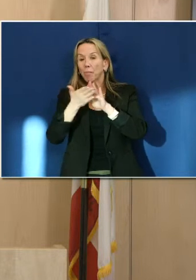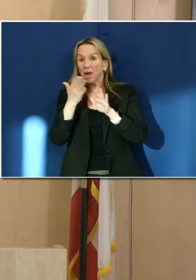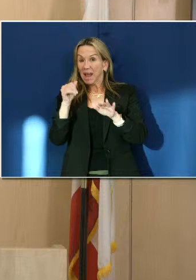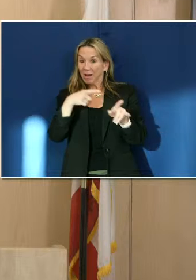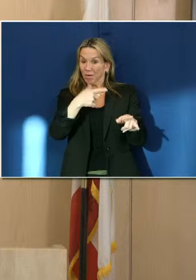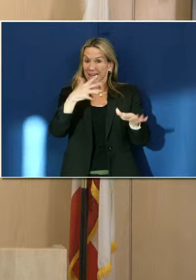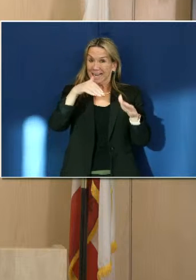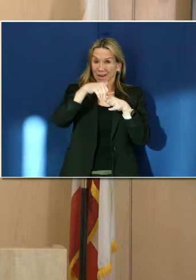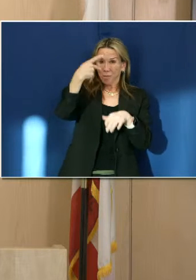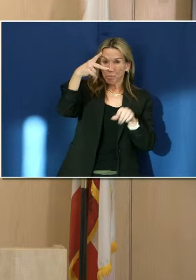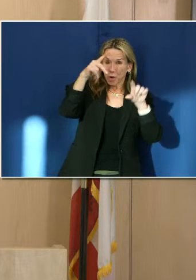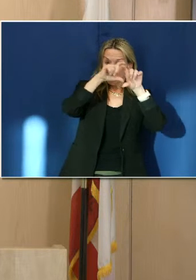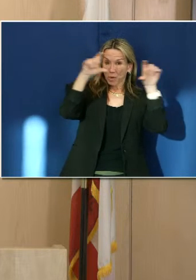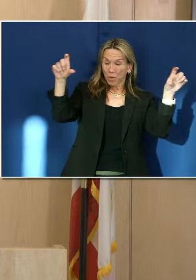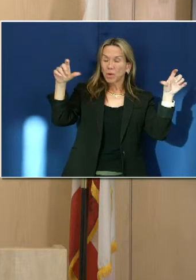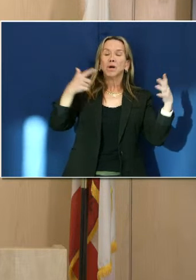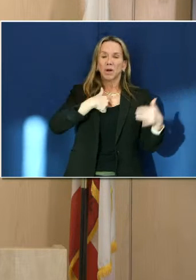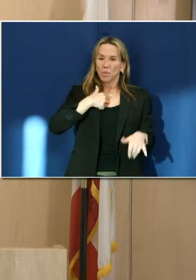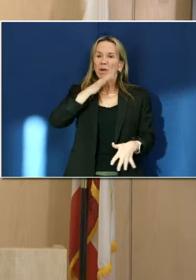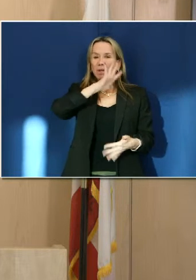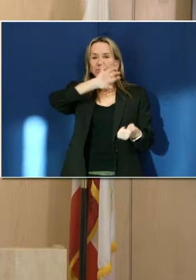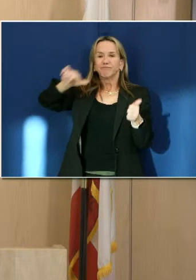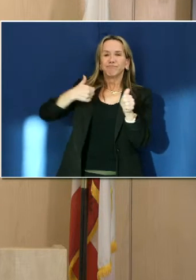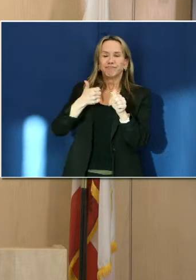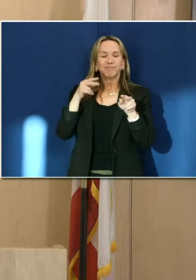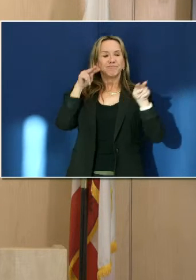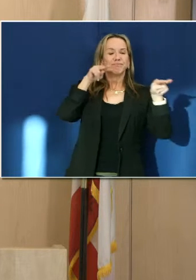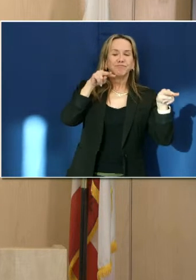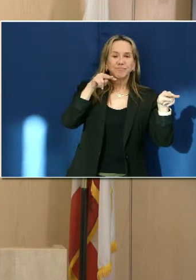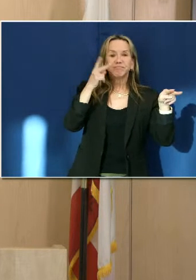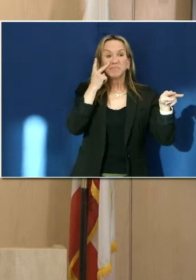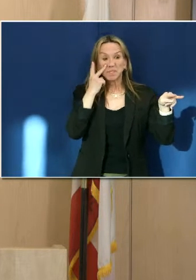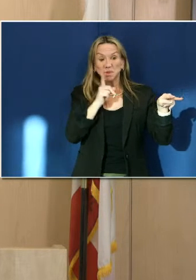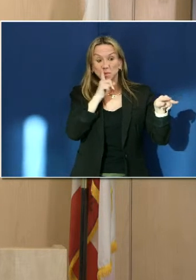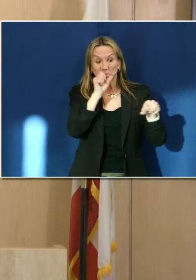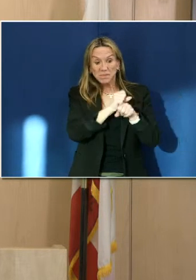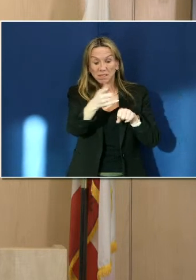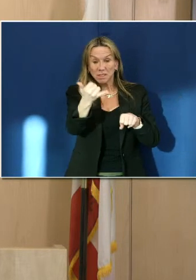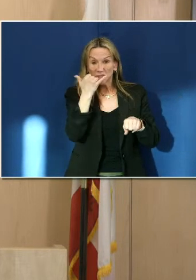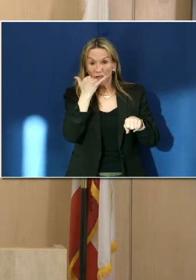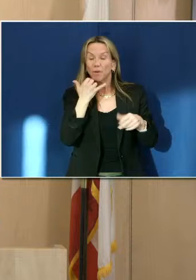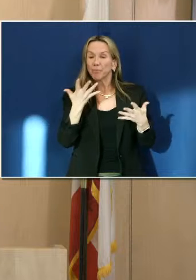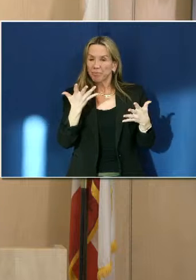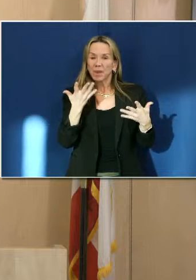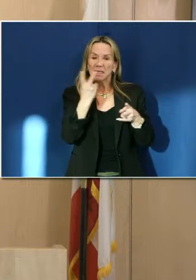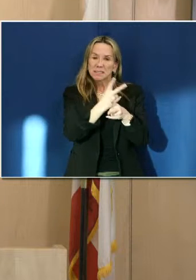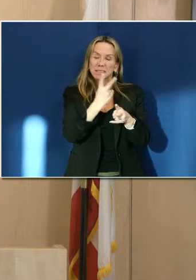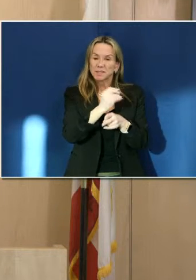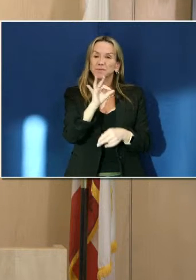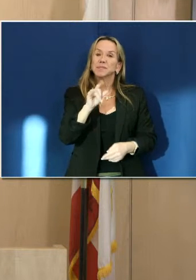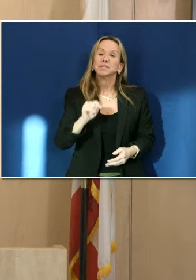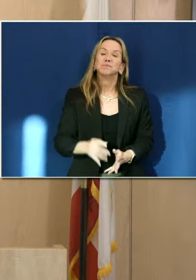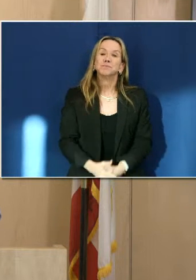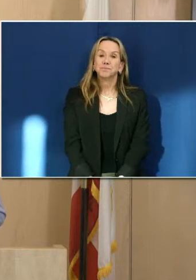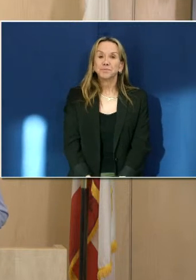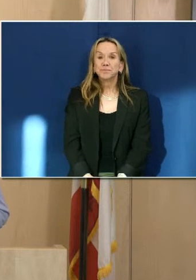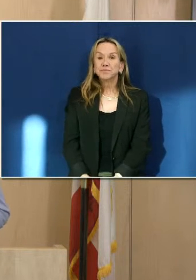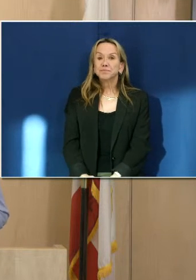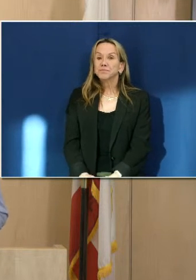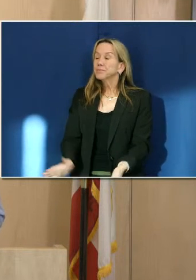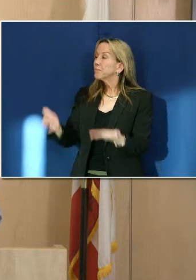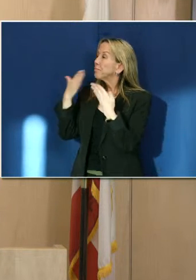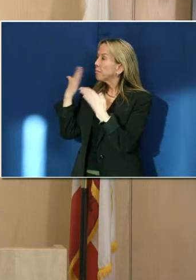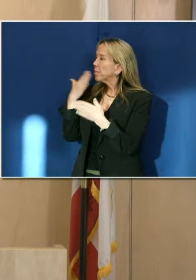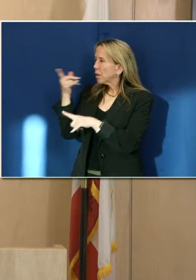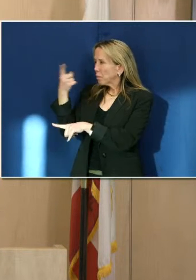up within a day or two of complaints coming in. Thank you. And I'd also like to ask,